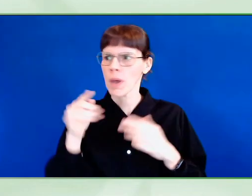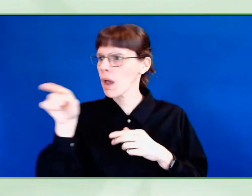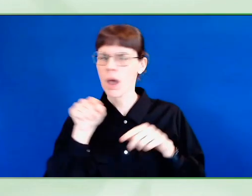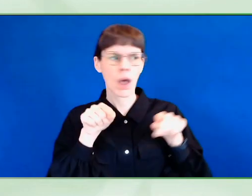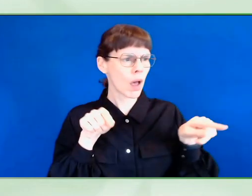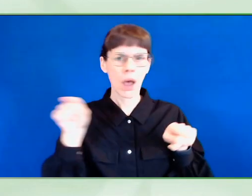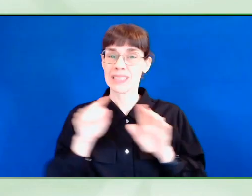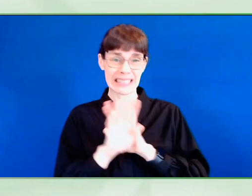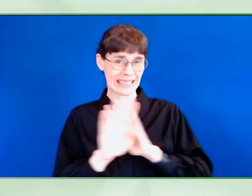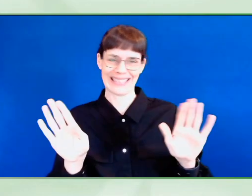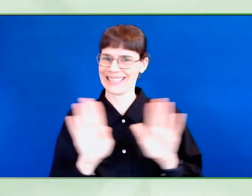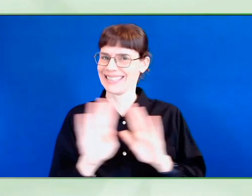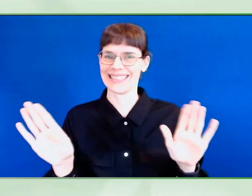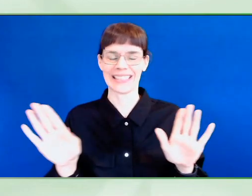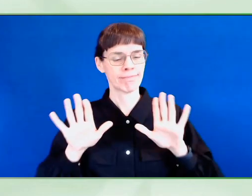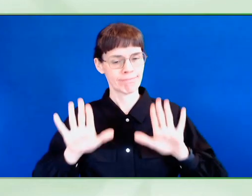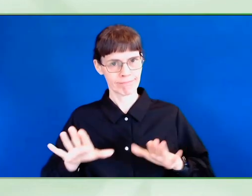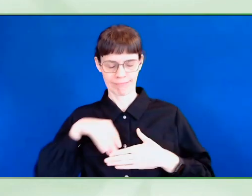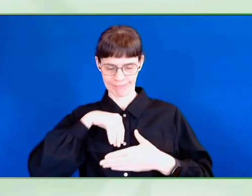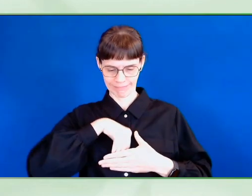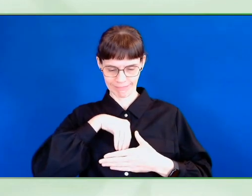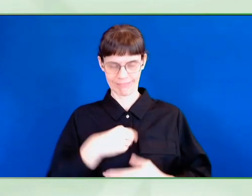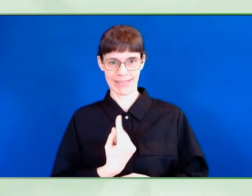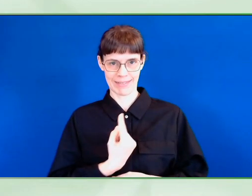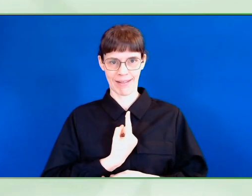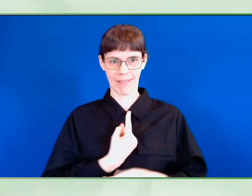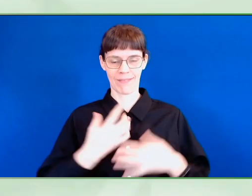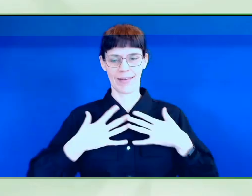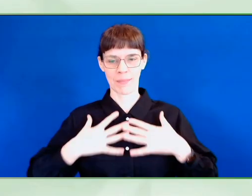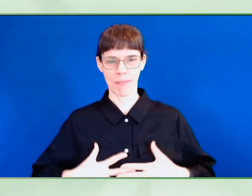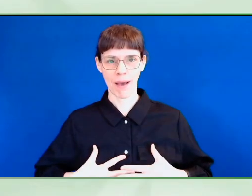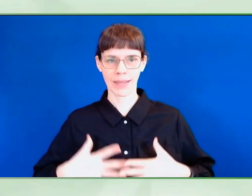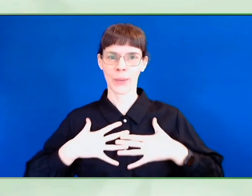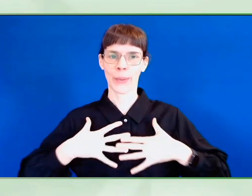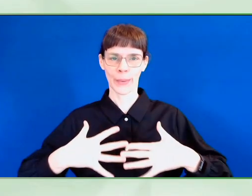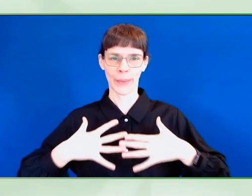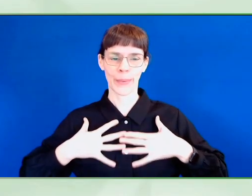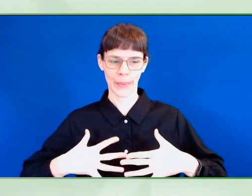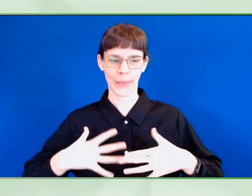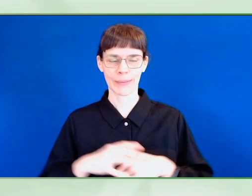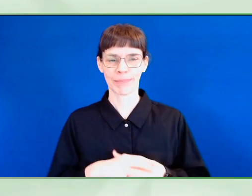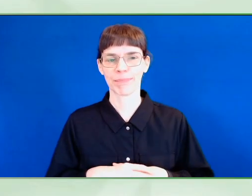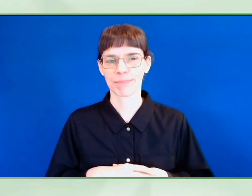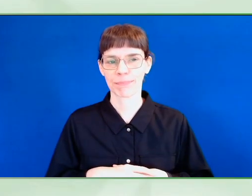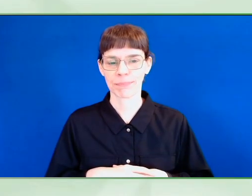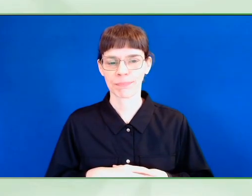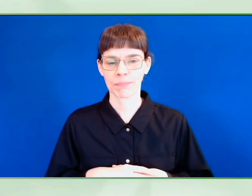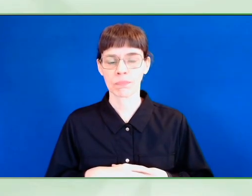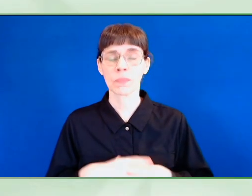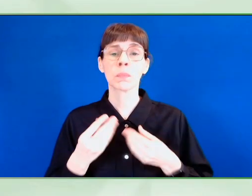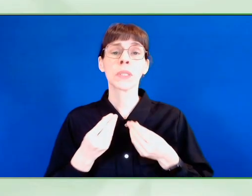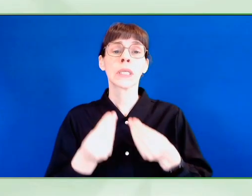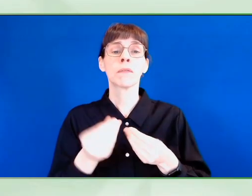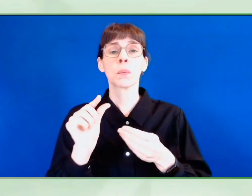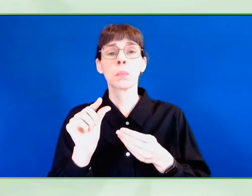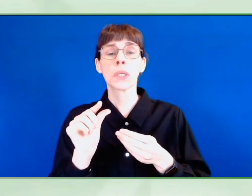moving. This is about you and your body and your breath. And I'm going to give movement options for physical movement, and I'm also going to